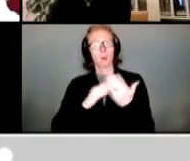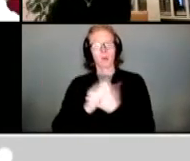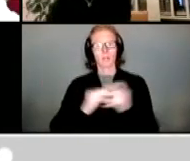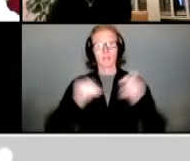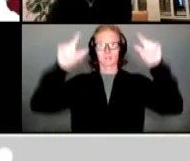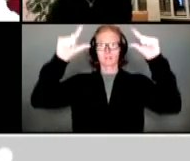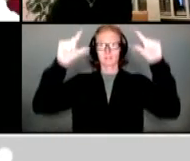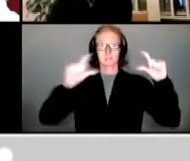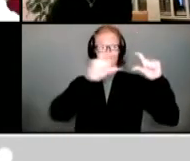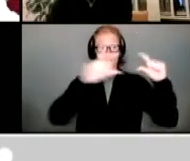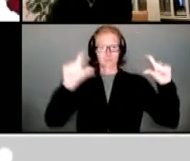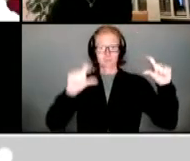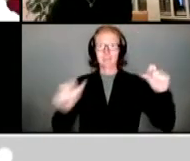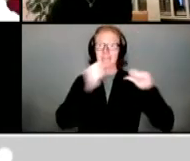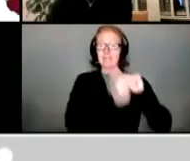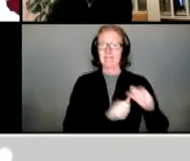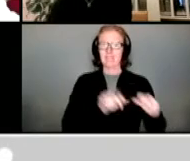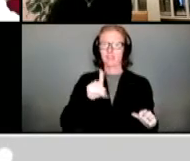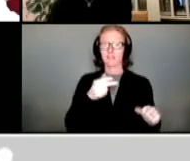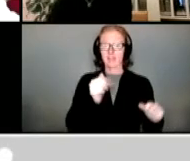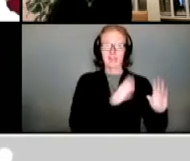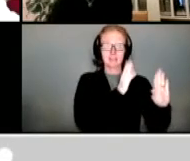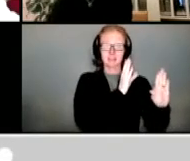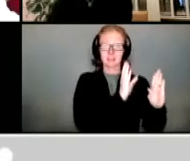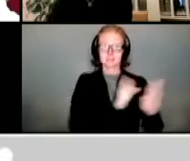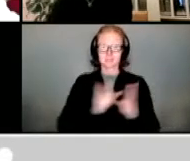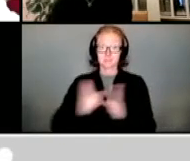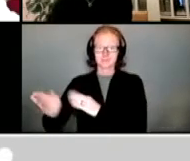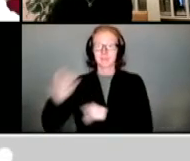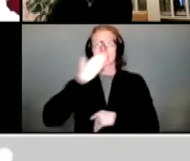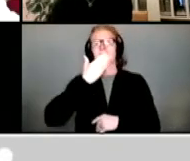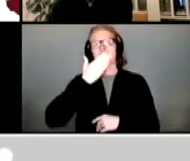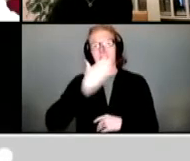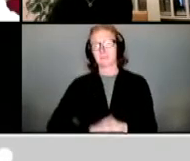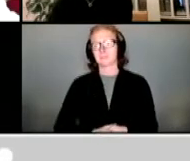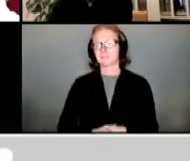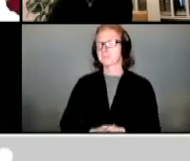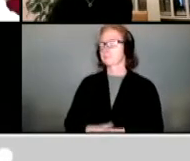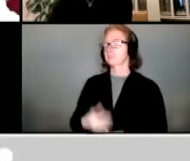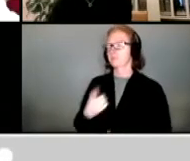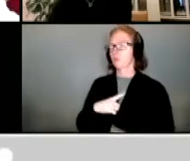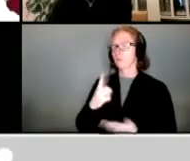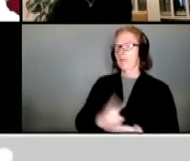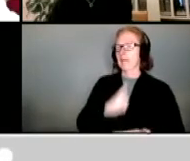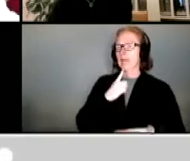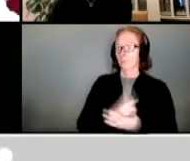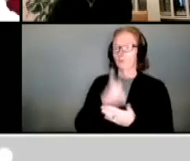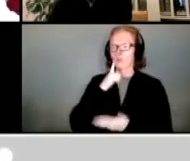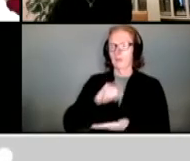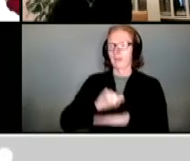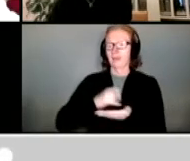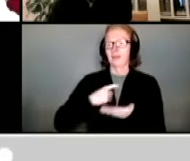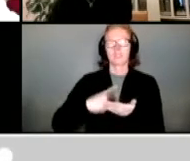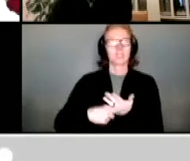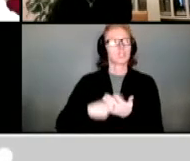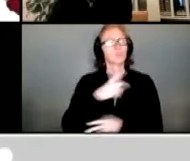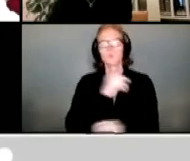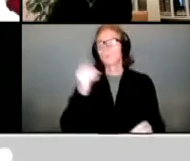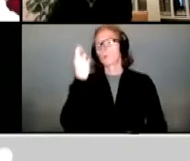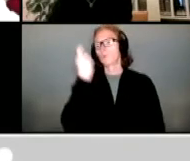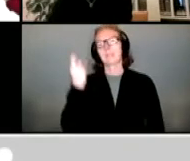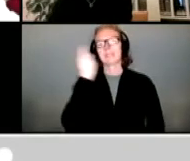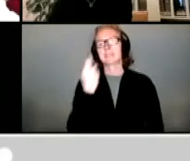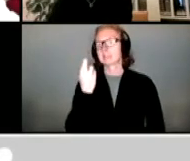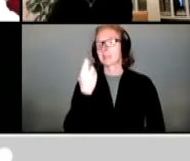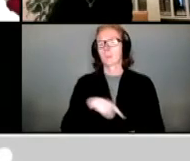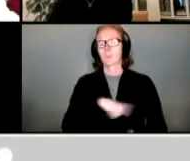the different phases that we can also do this in. But thank you. And we have an hour for this conversation, so there's no reason why we can't